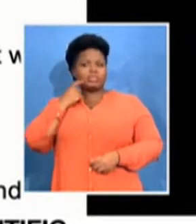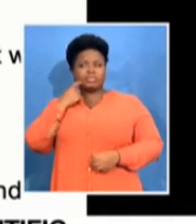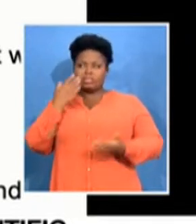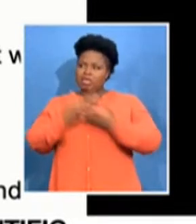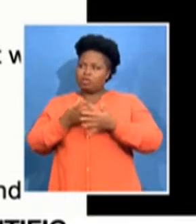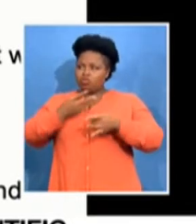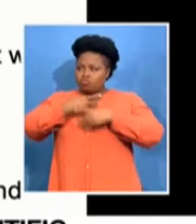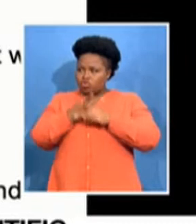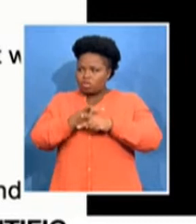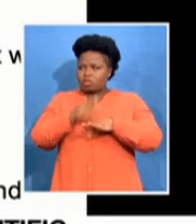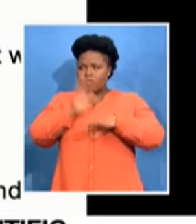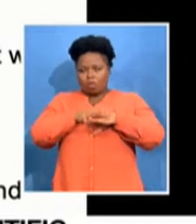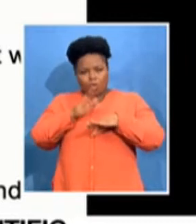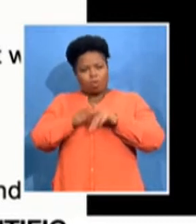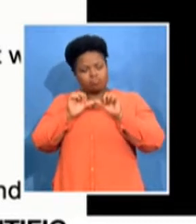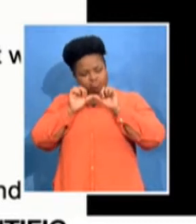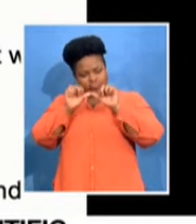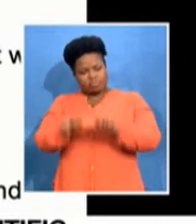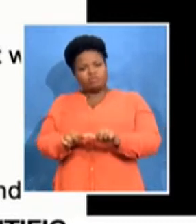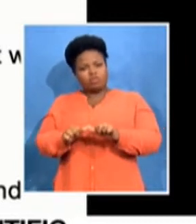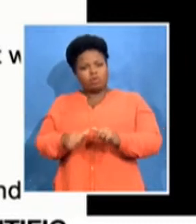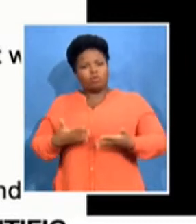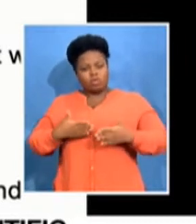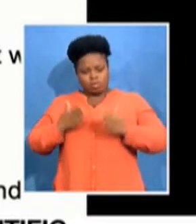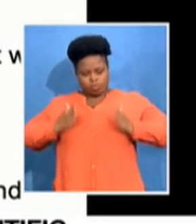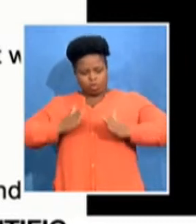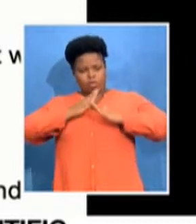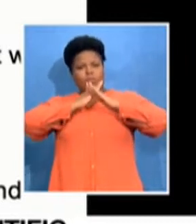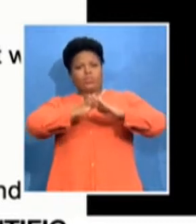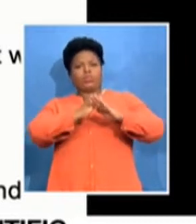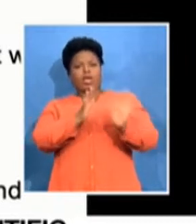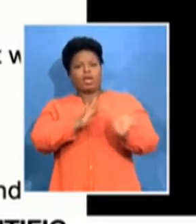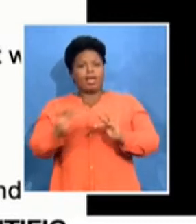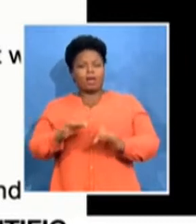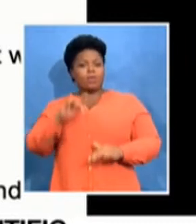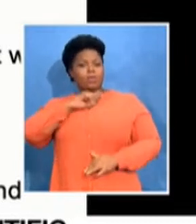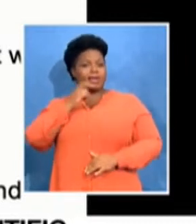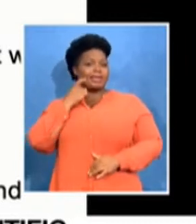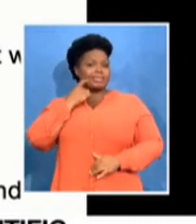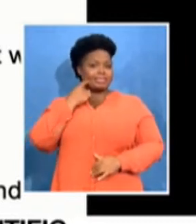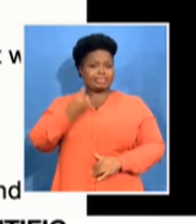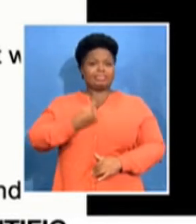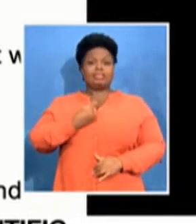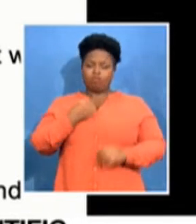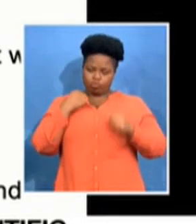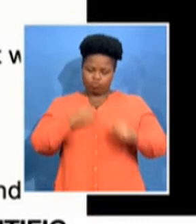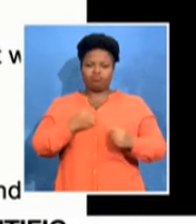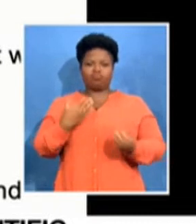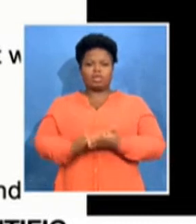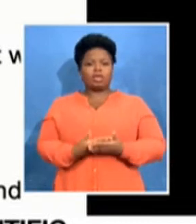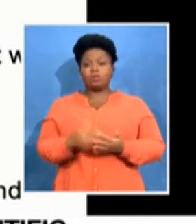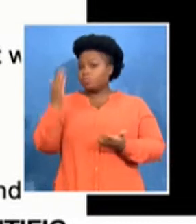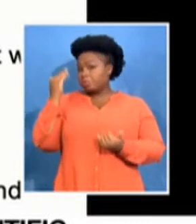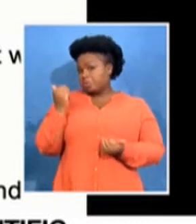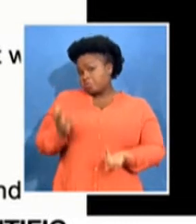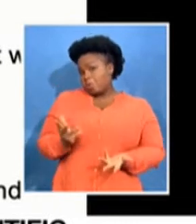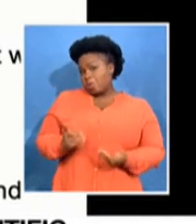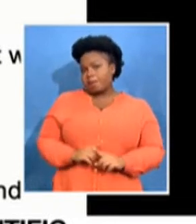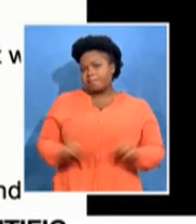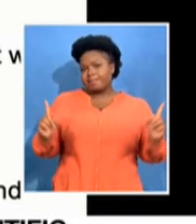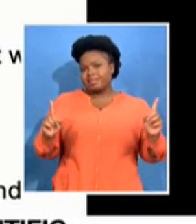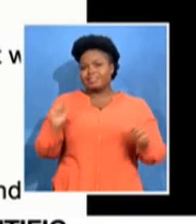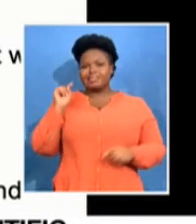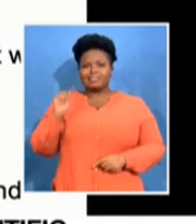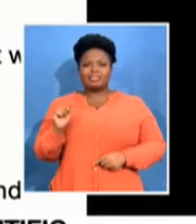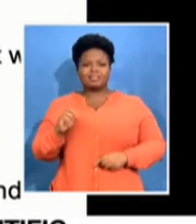antibodies that could neutralize itself very strong. We expect that, but in this virus, it is a lot of